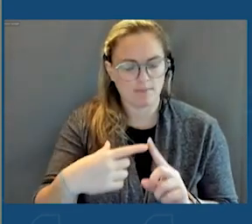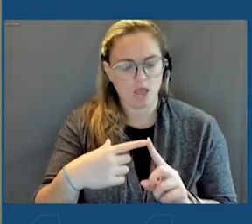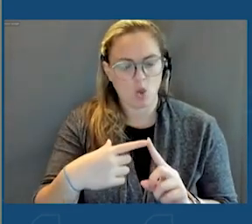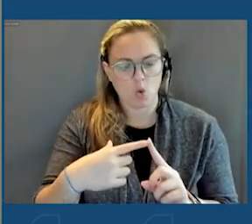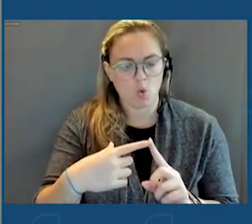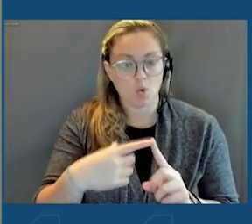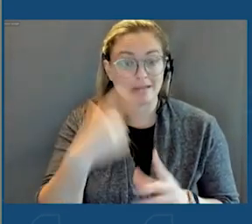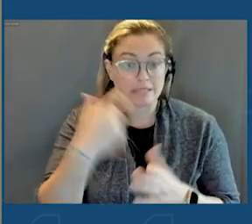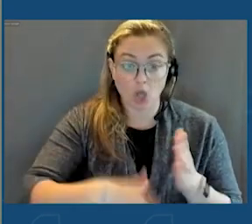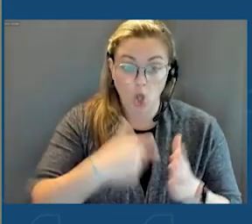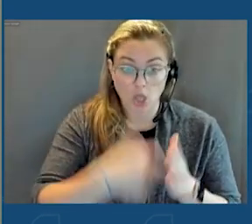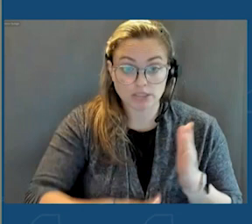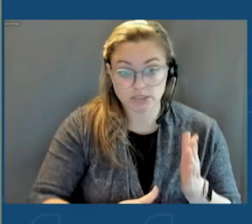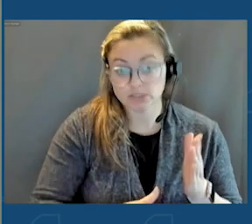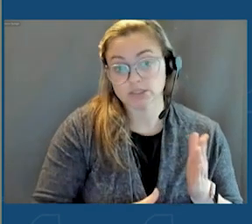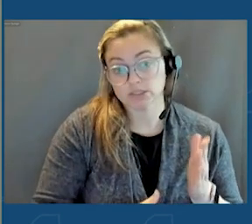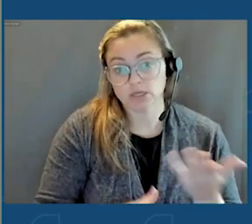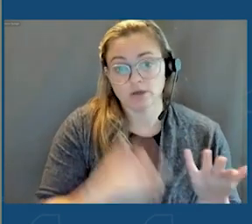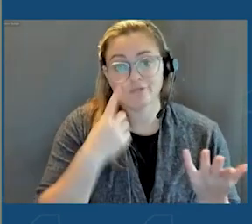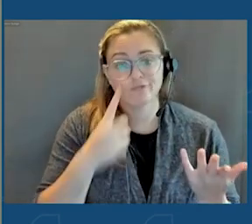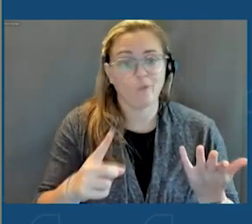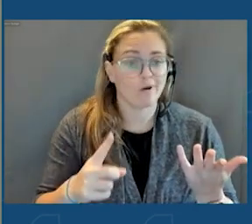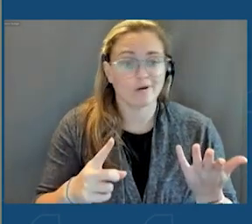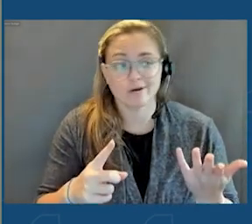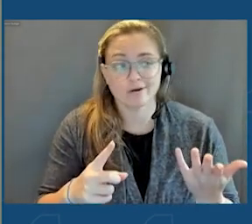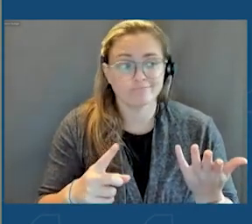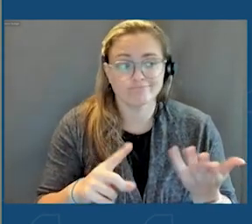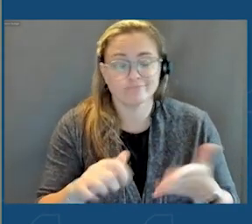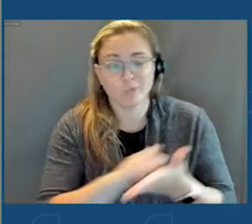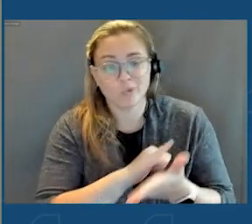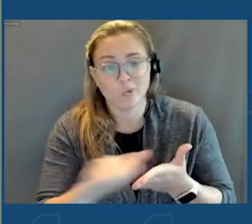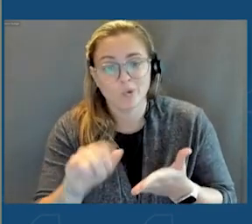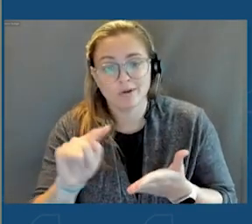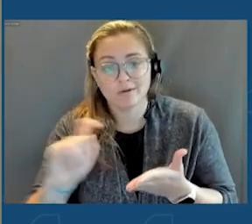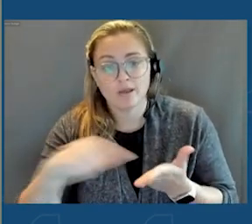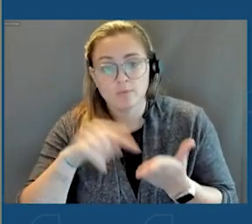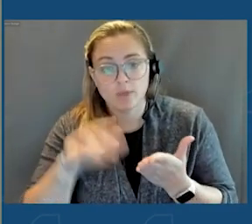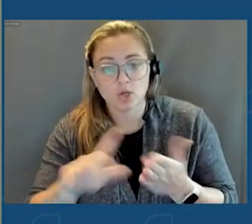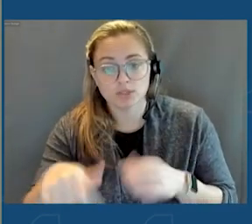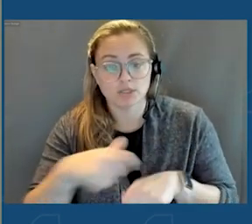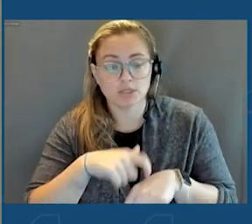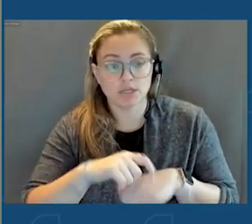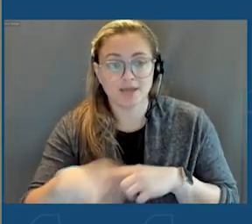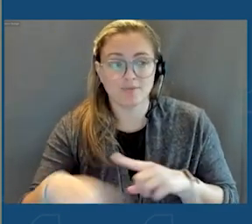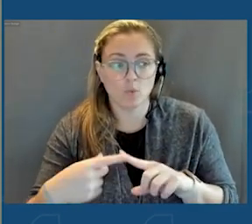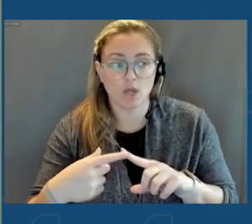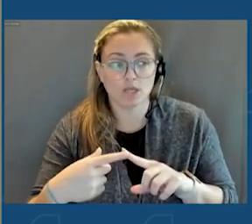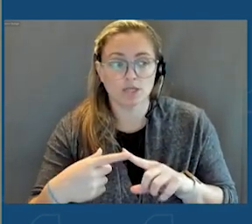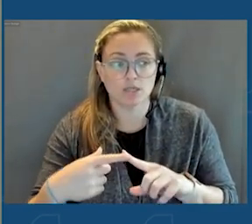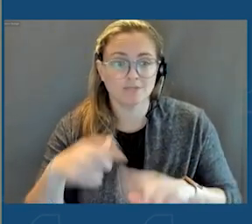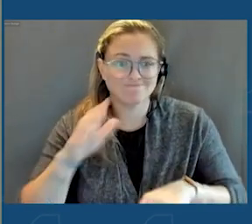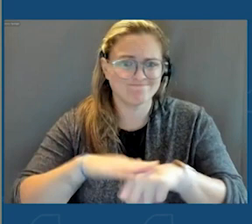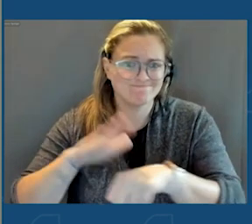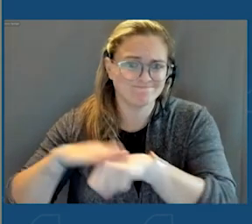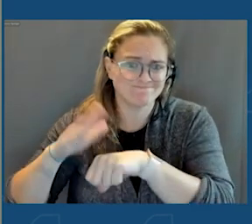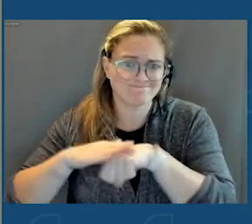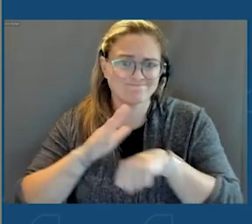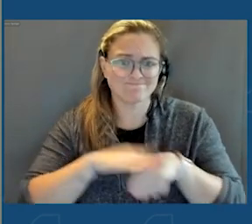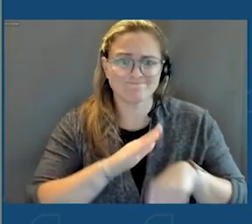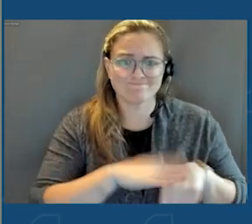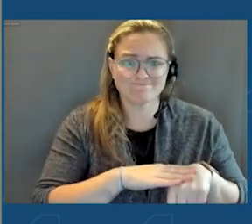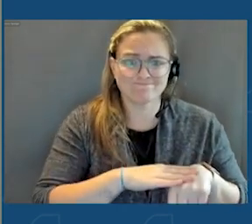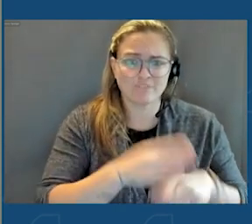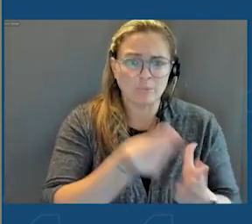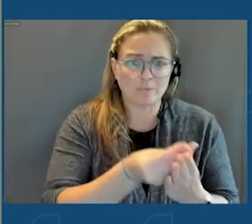costs that would be imposed on New York State taxpayers at a time when the warnings about our finances